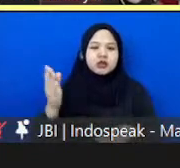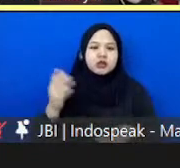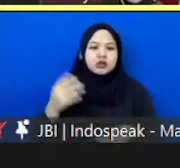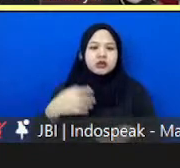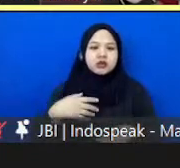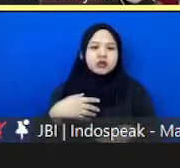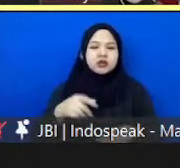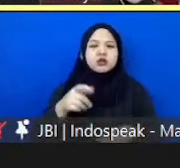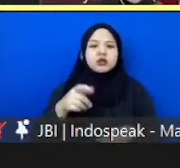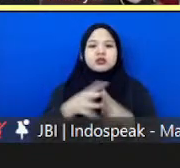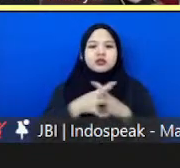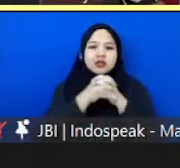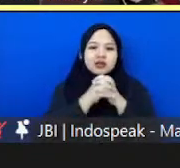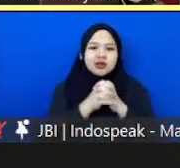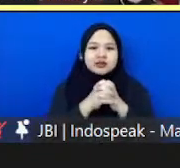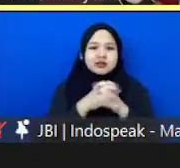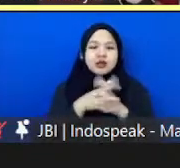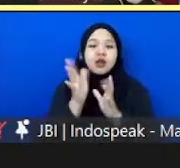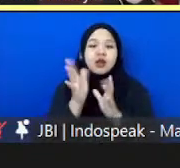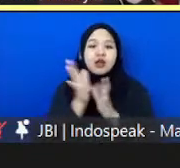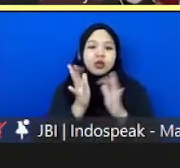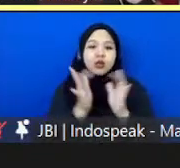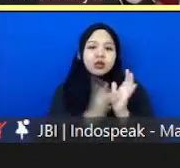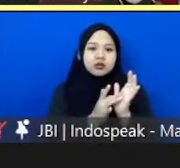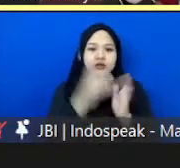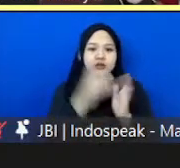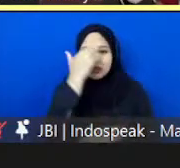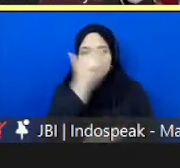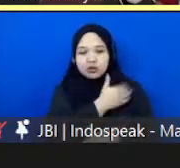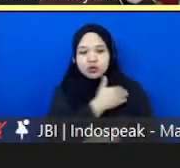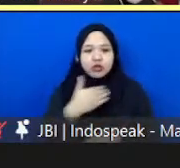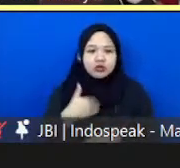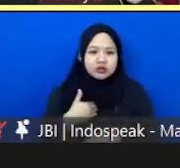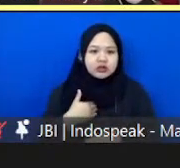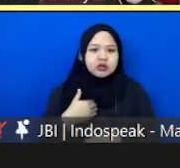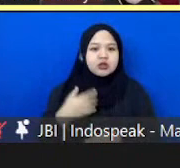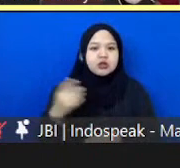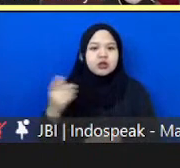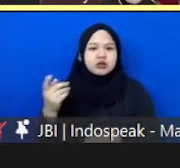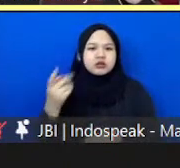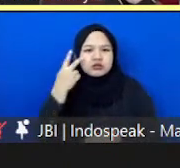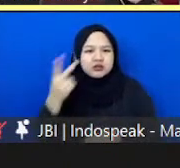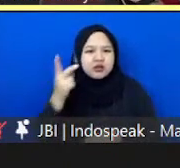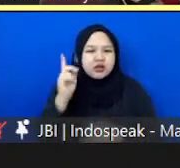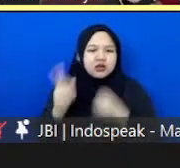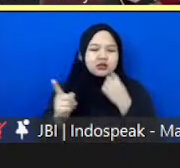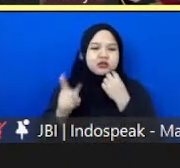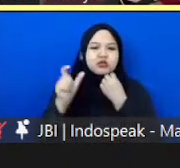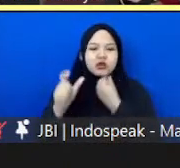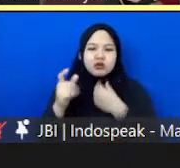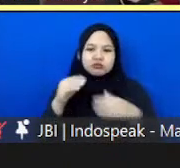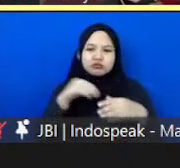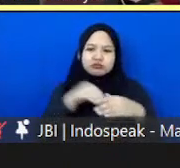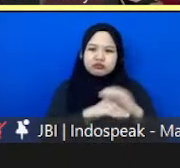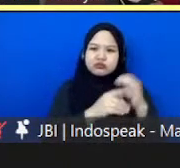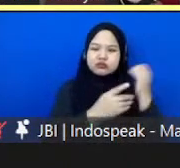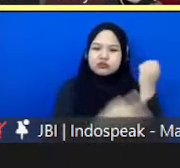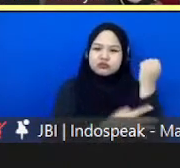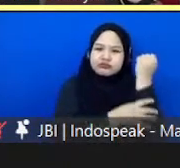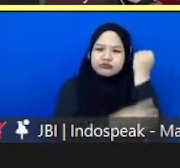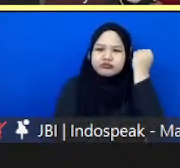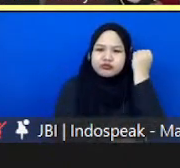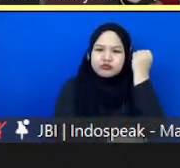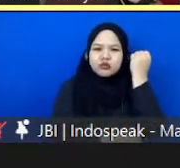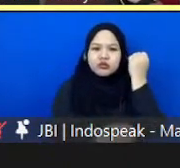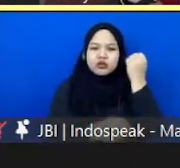Catholic Church. It is an order that follows not only the vows of poverty, chastity, and obedience, but also the 4th vow that they will